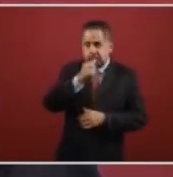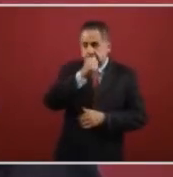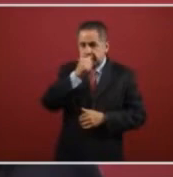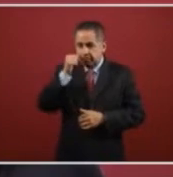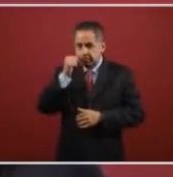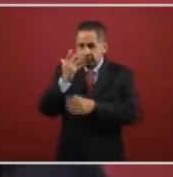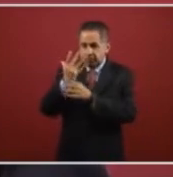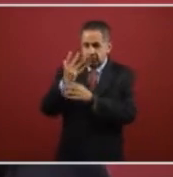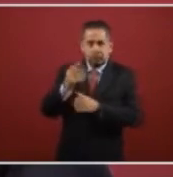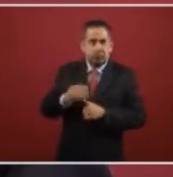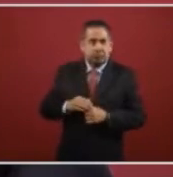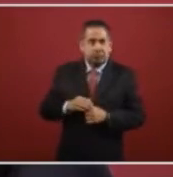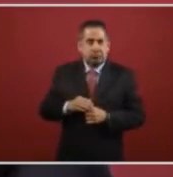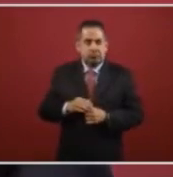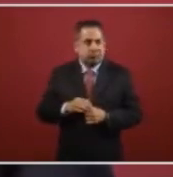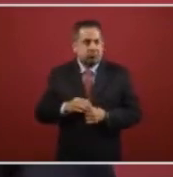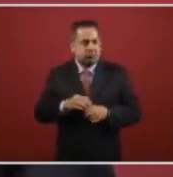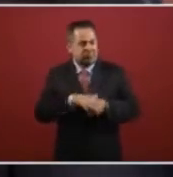to say,